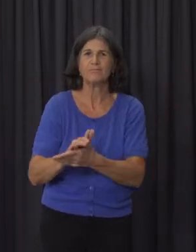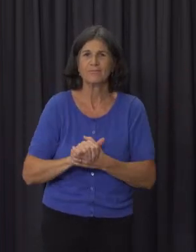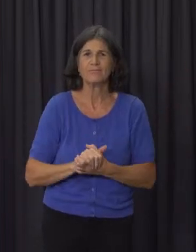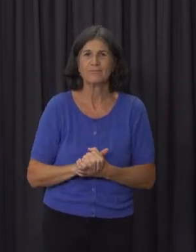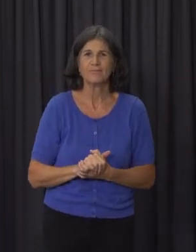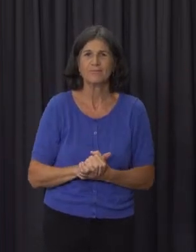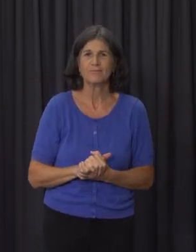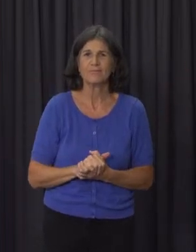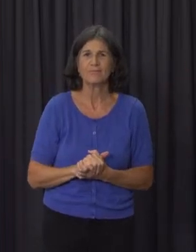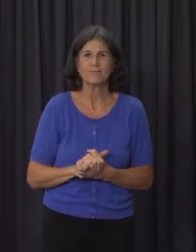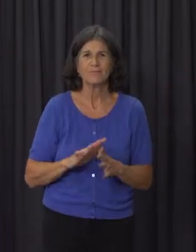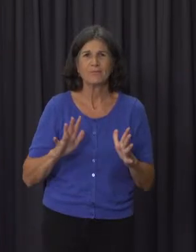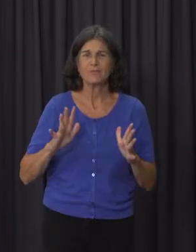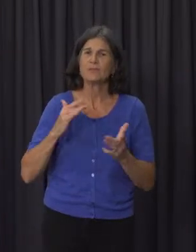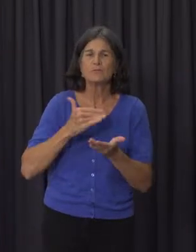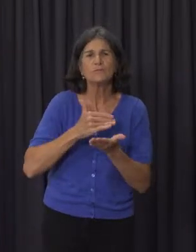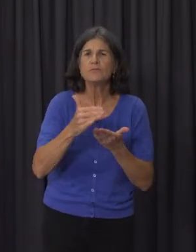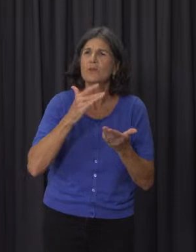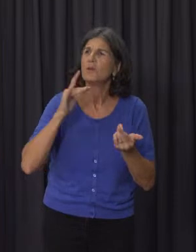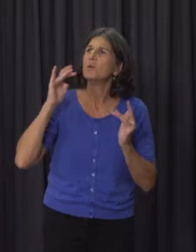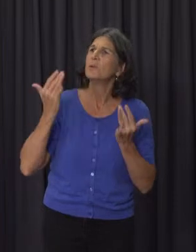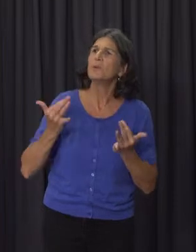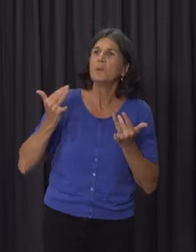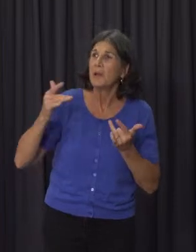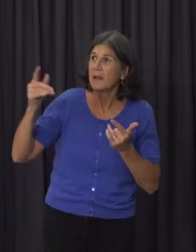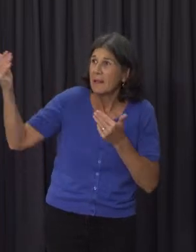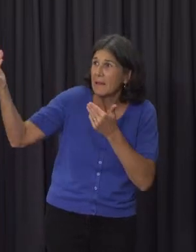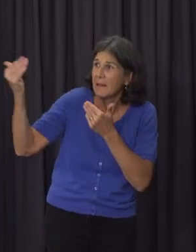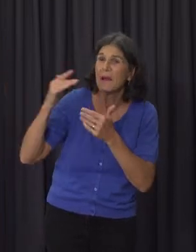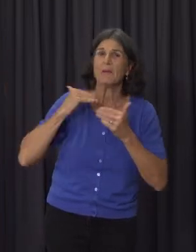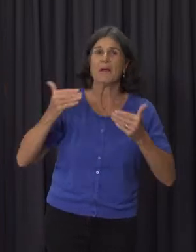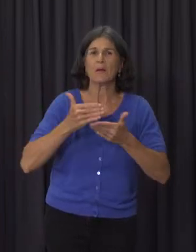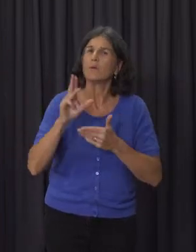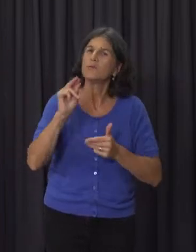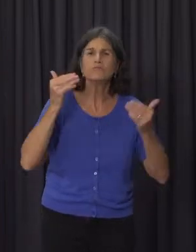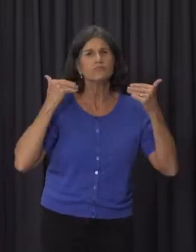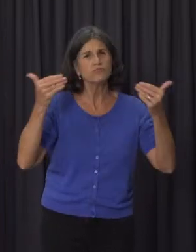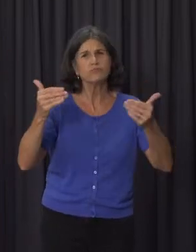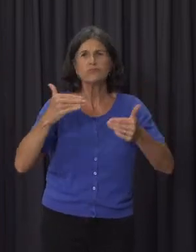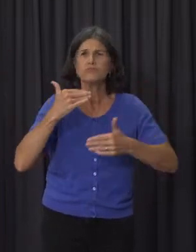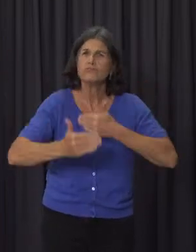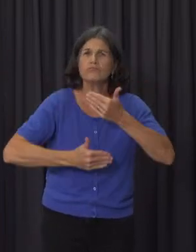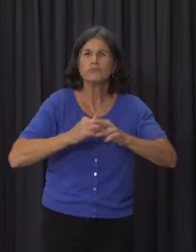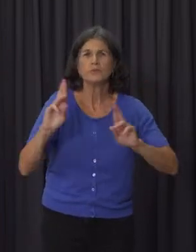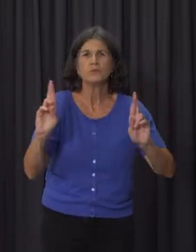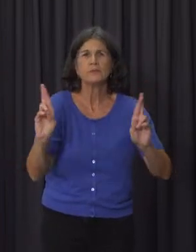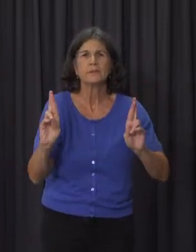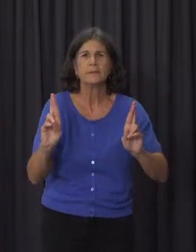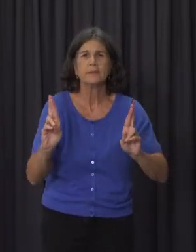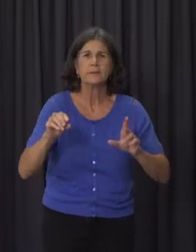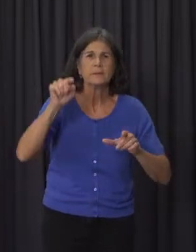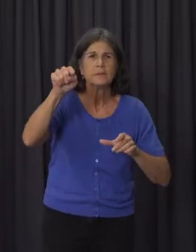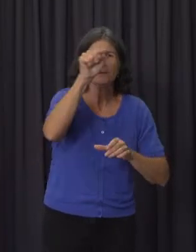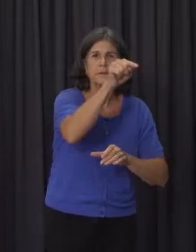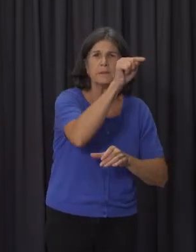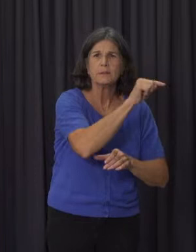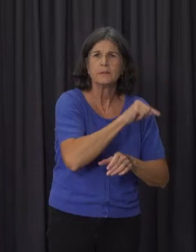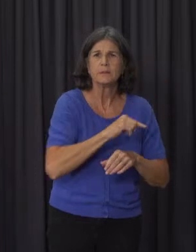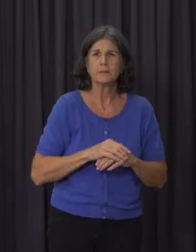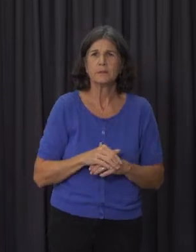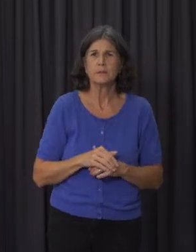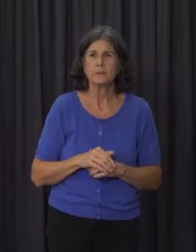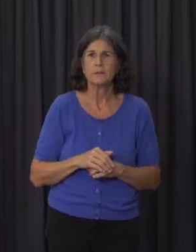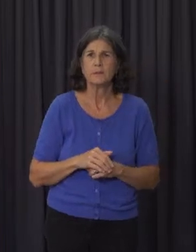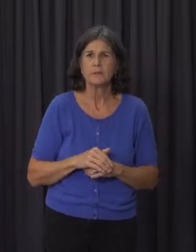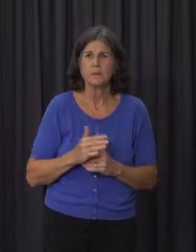and sprinkler systems that are installed on infrastructure. And burnout means that we will proactively burn vegetation and fuels that are